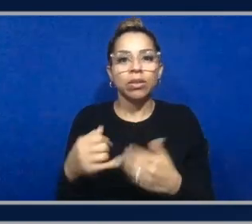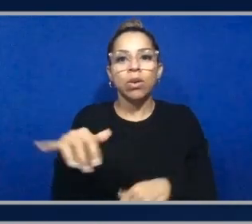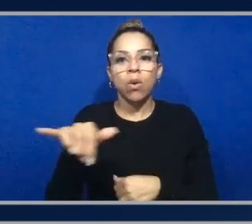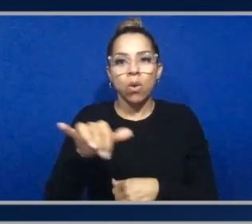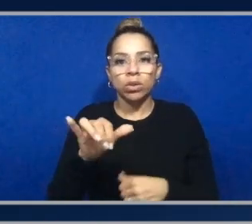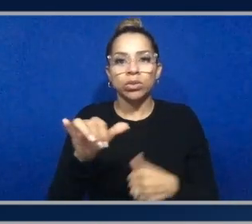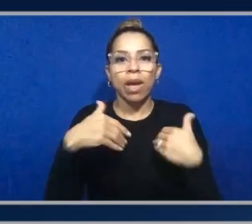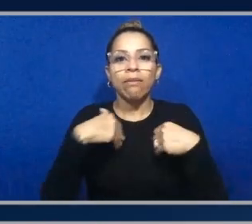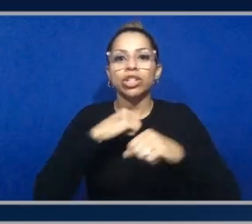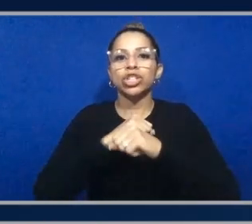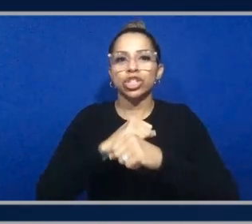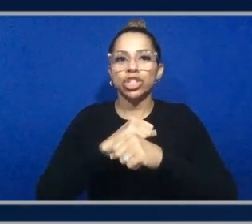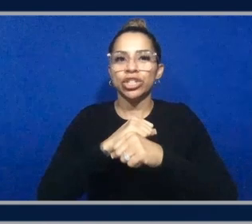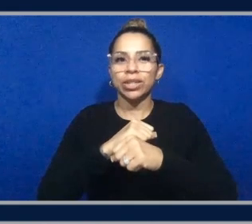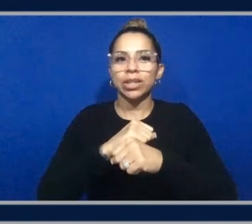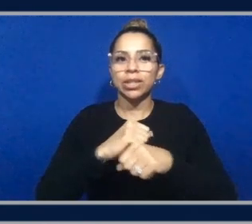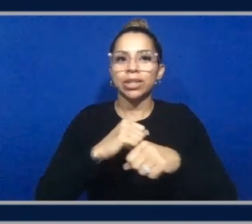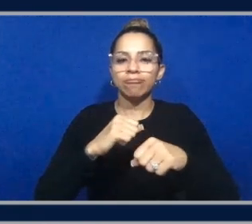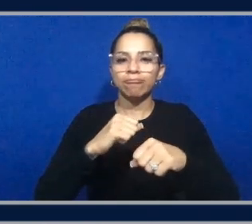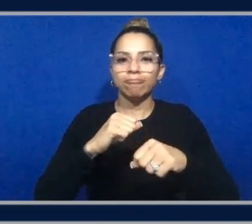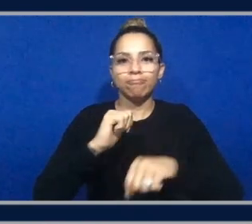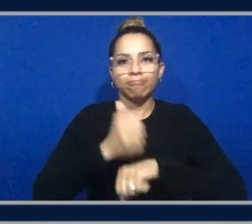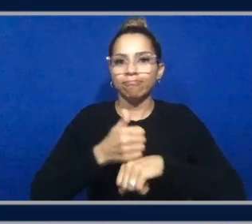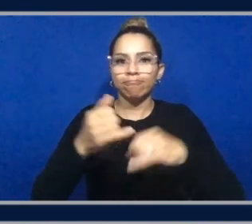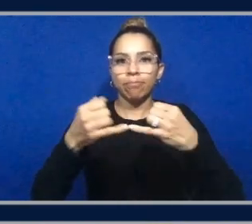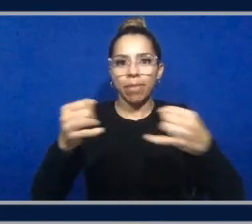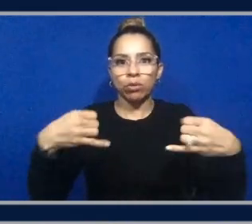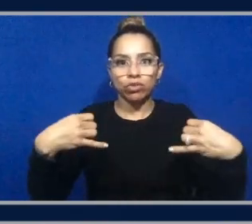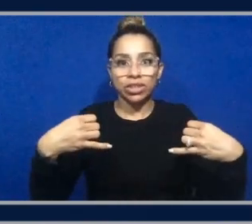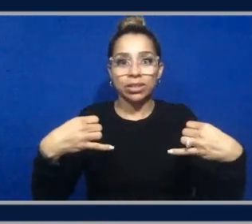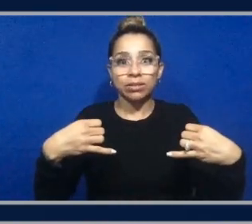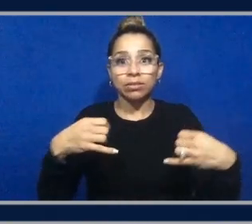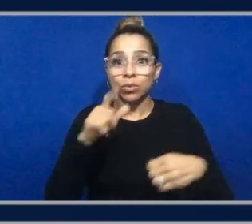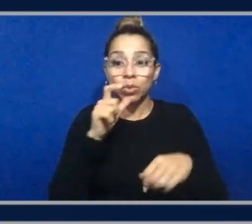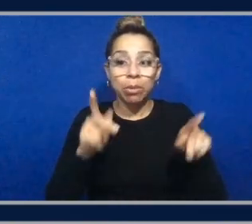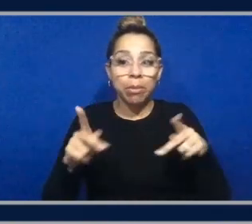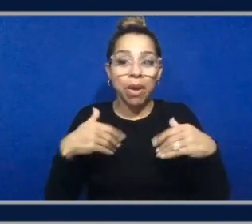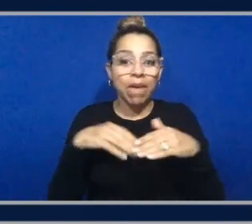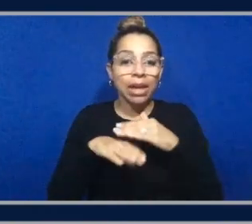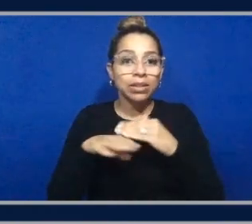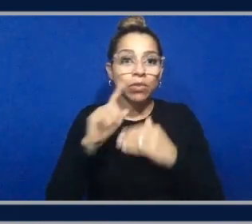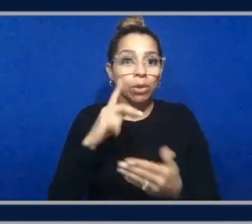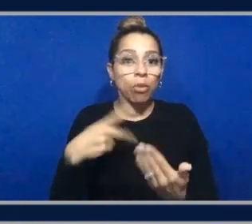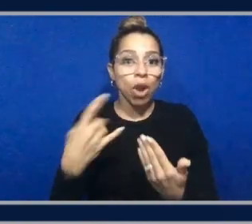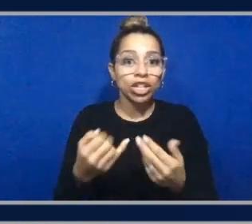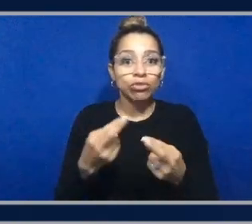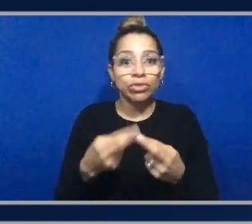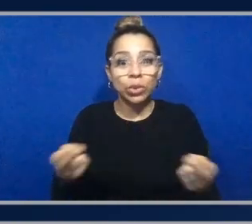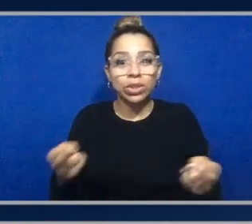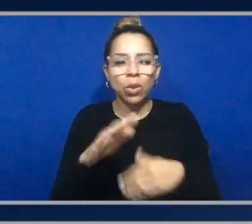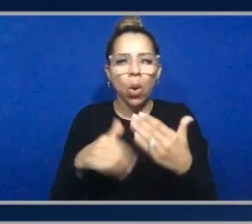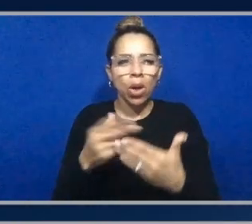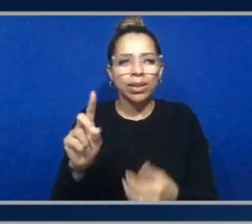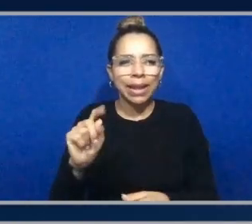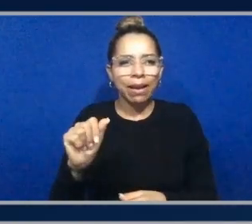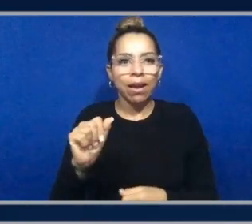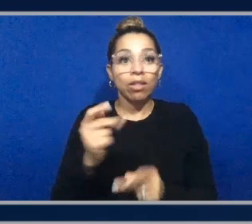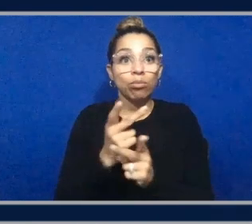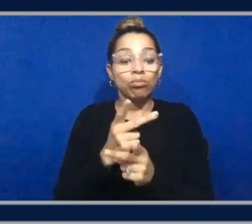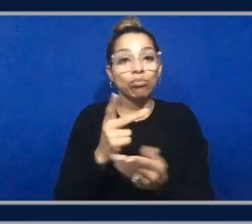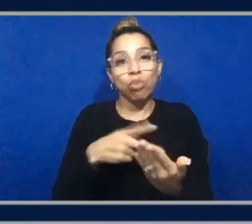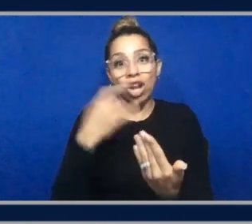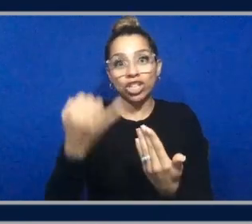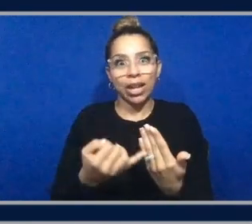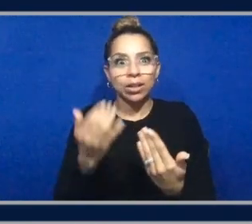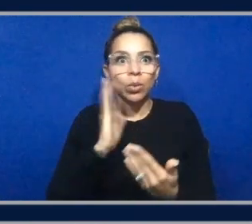whoever the members are of the project have access to the project resources and the data that the project produces and things like that.